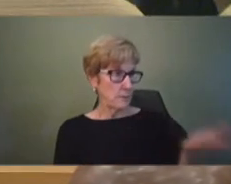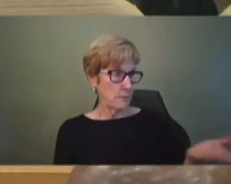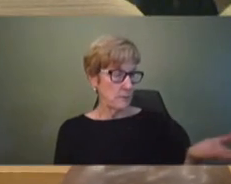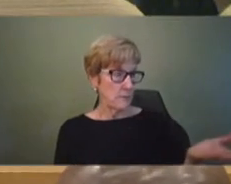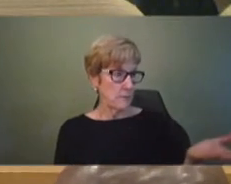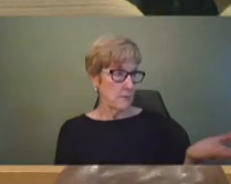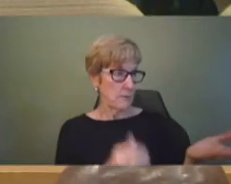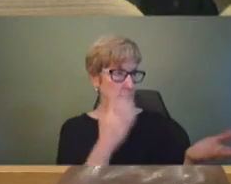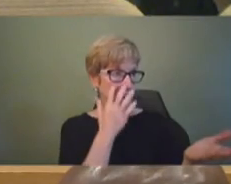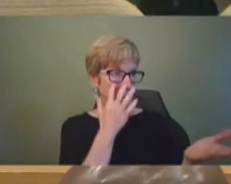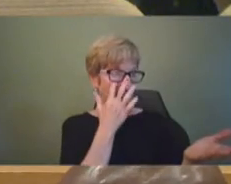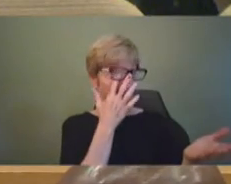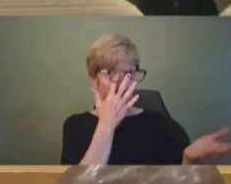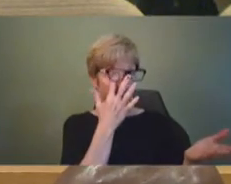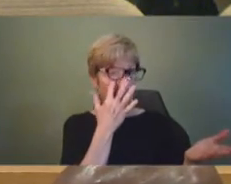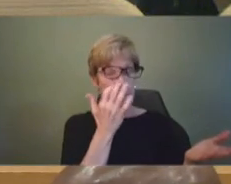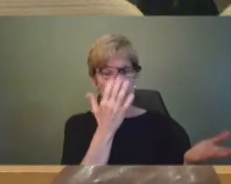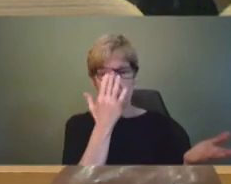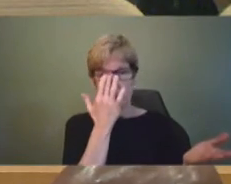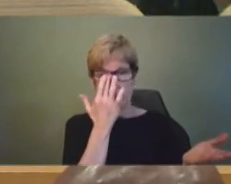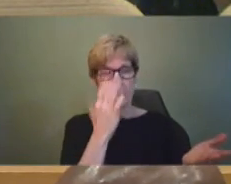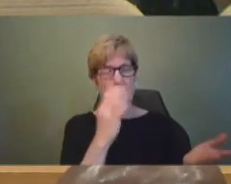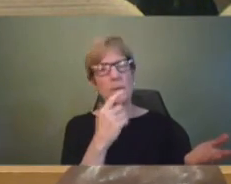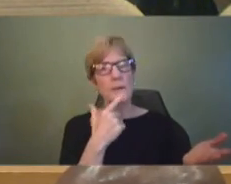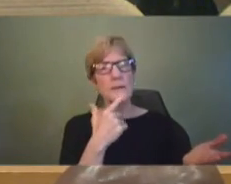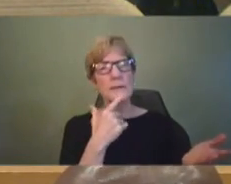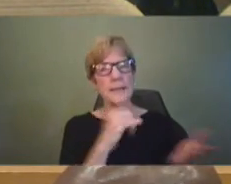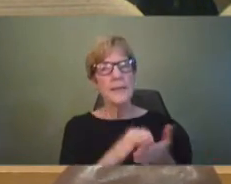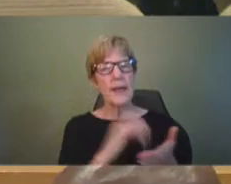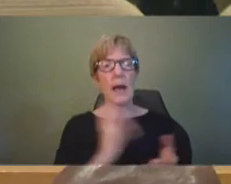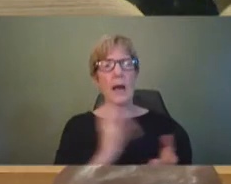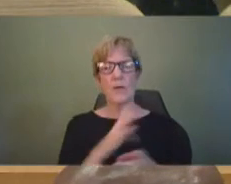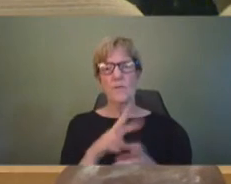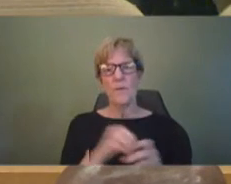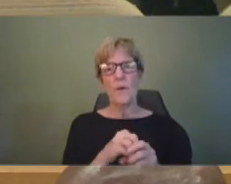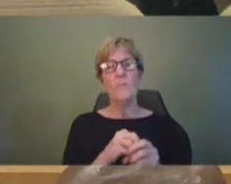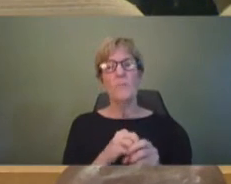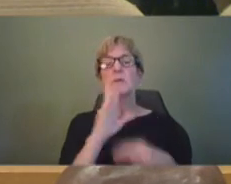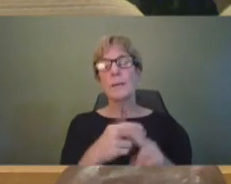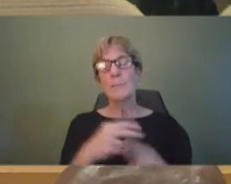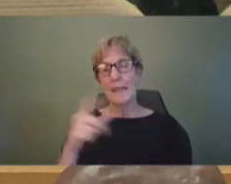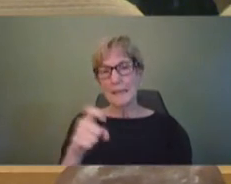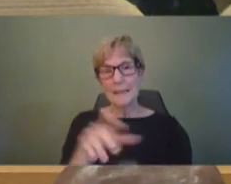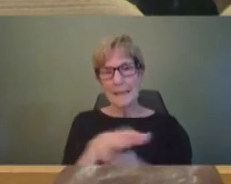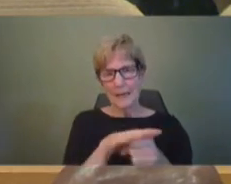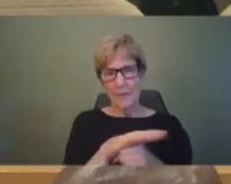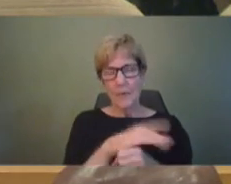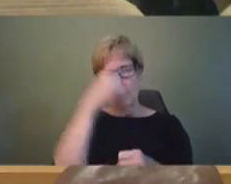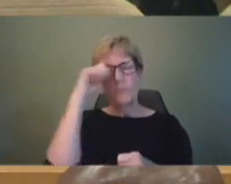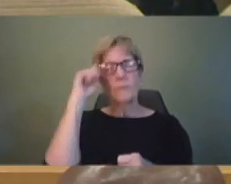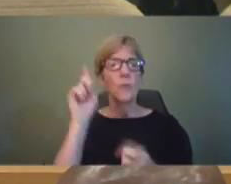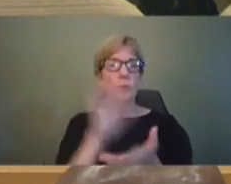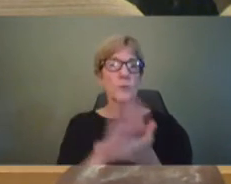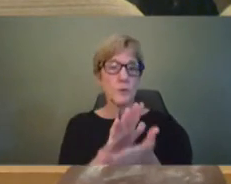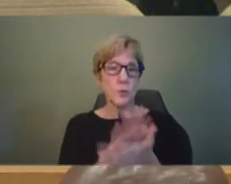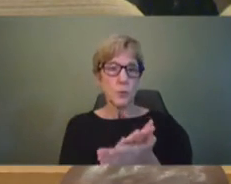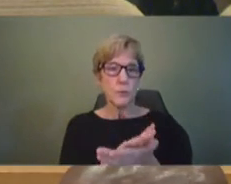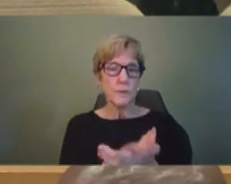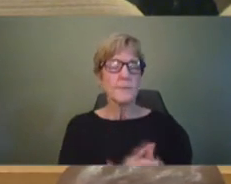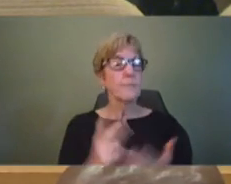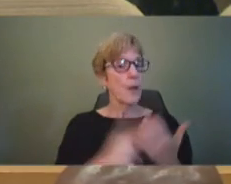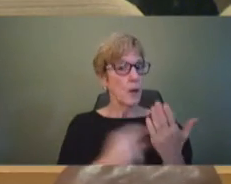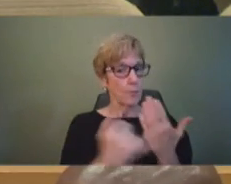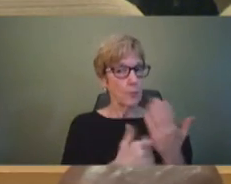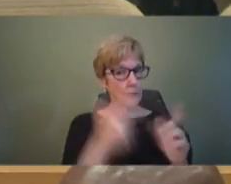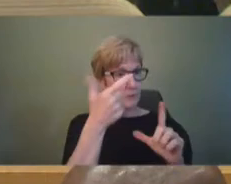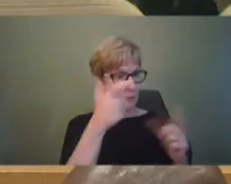we are my understanding of the involvement is we had been talking about the need in this area for schools so when we had a project of this side we